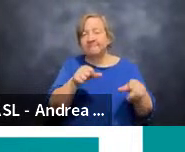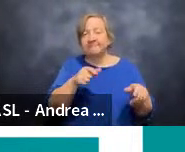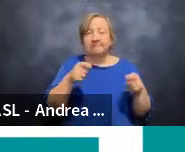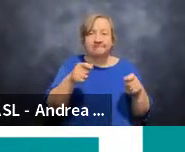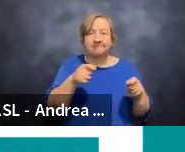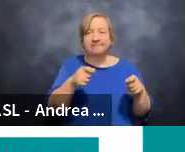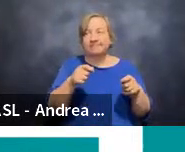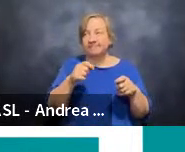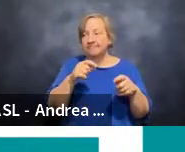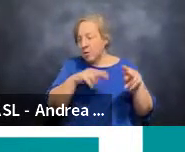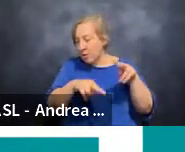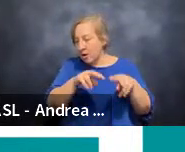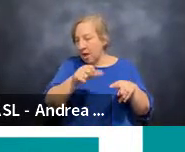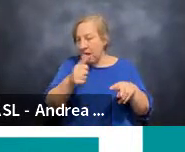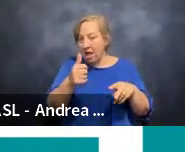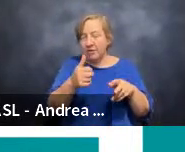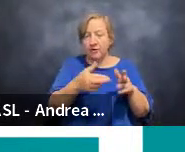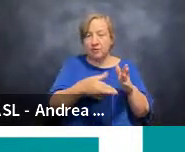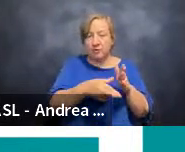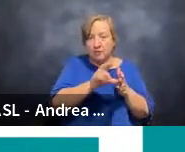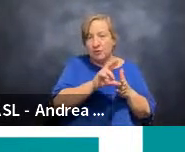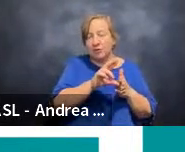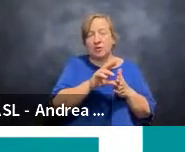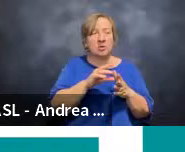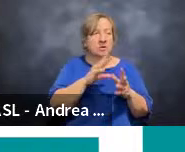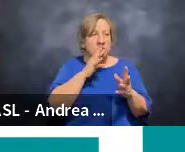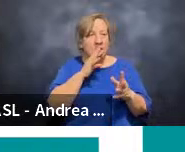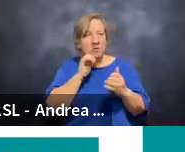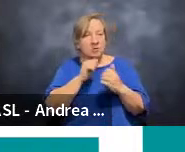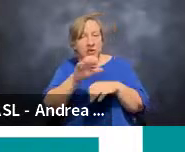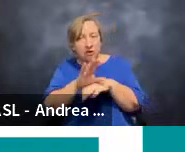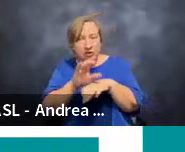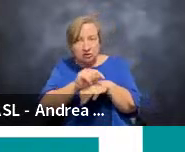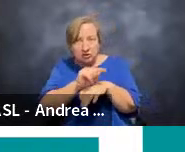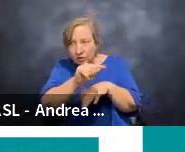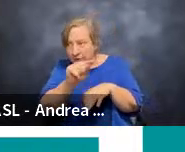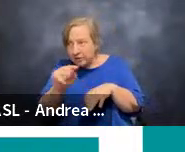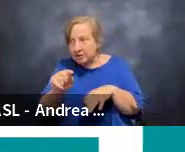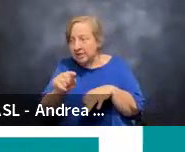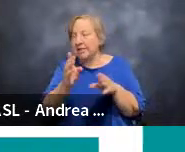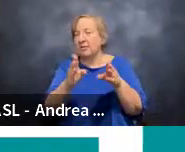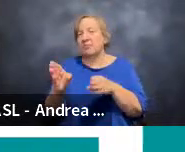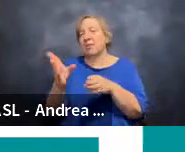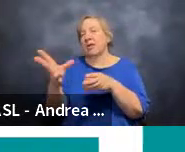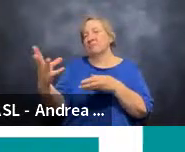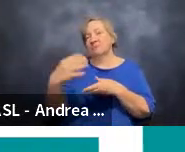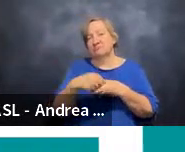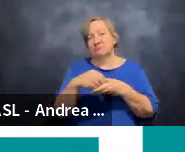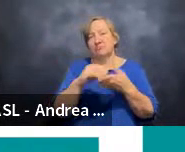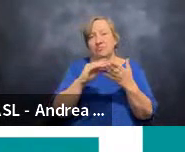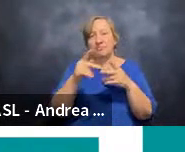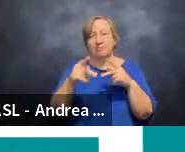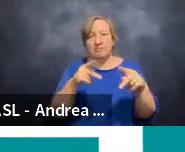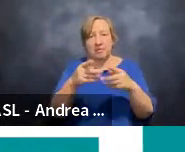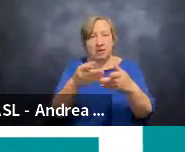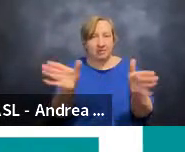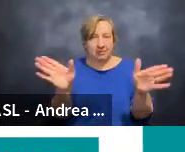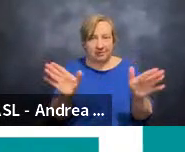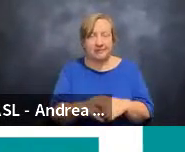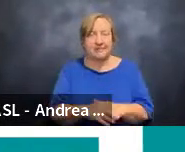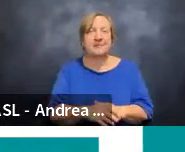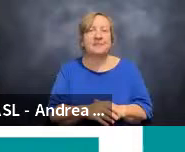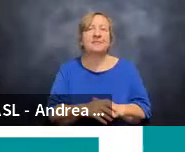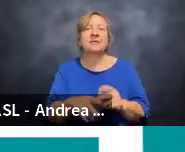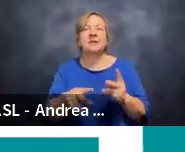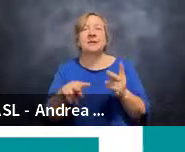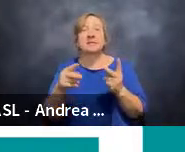reviews, identifying the relevant consulting parties, and planning to involve the public. Step 2 is the identification